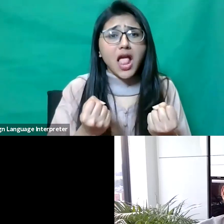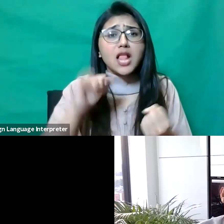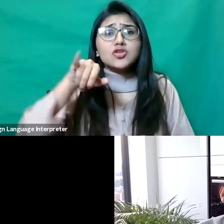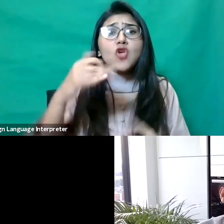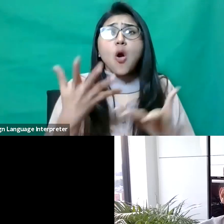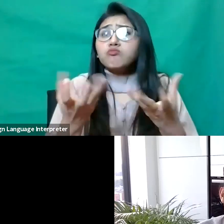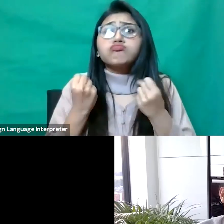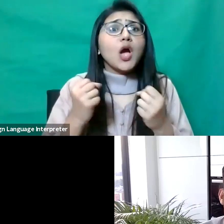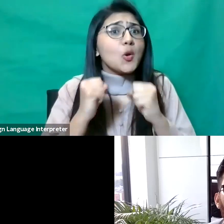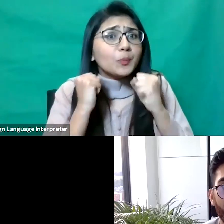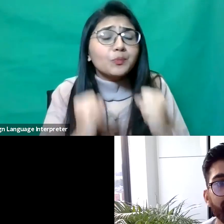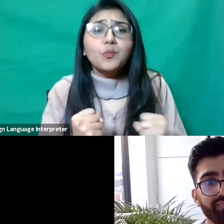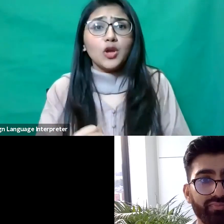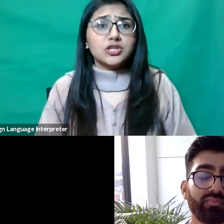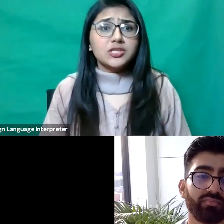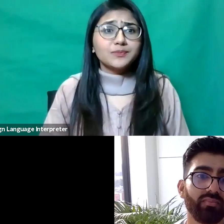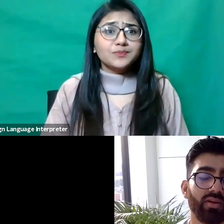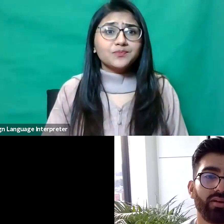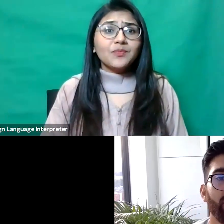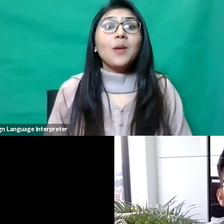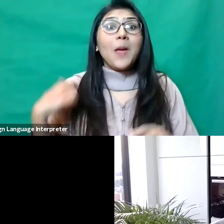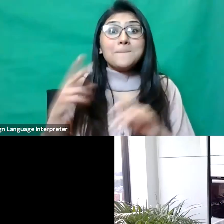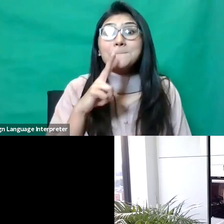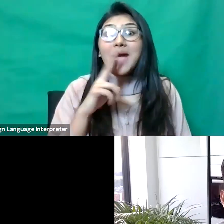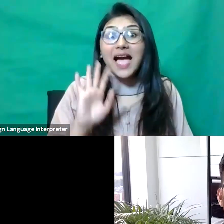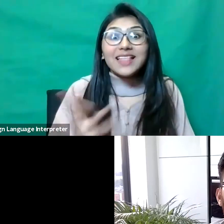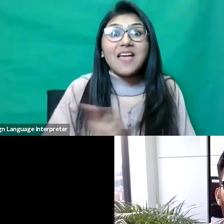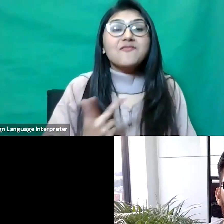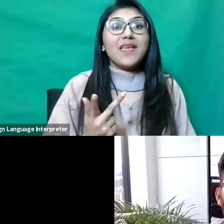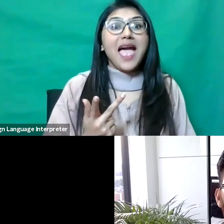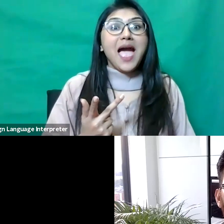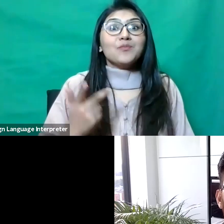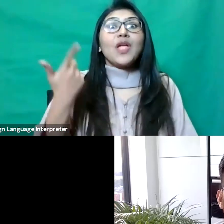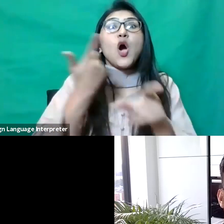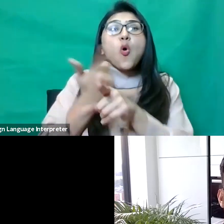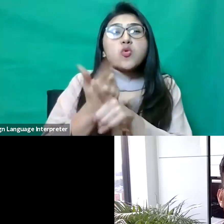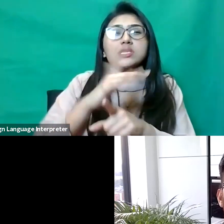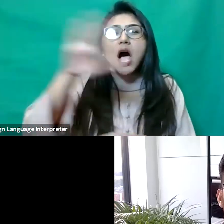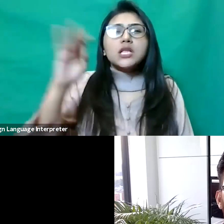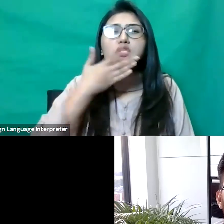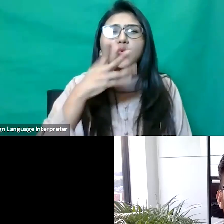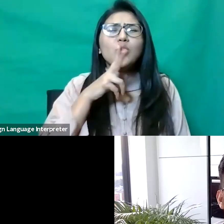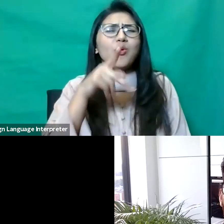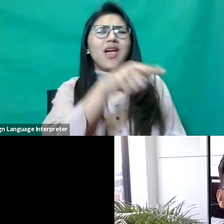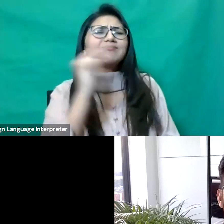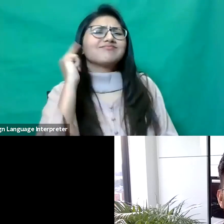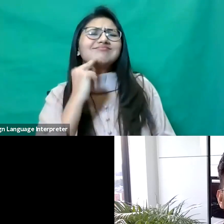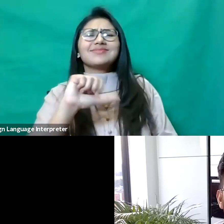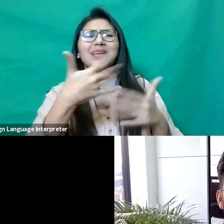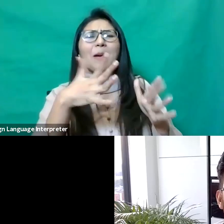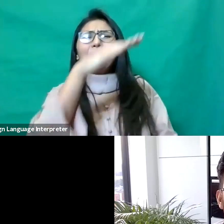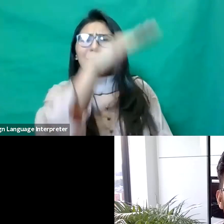of awareness on the hearing loss. And we've touched on the fact that our teachers would put us down and think we can't do anything.